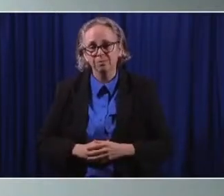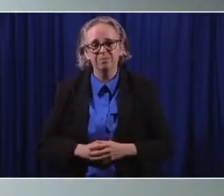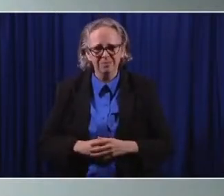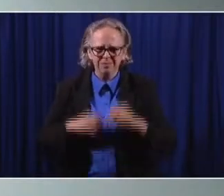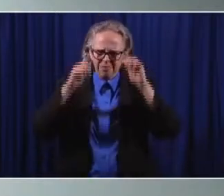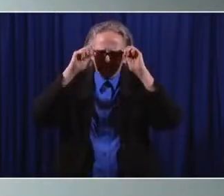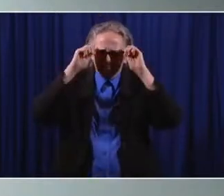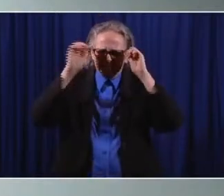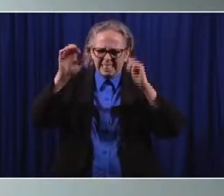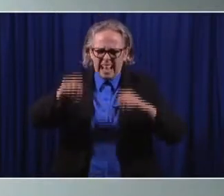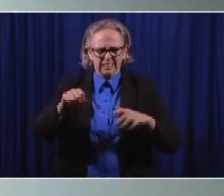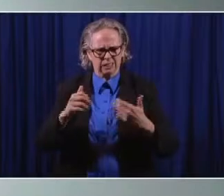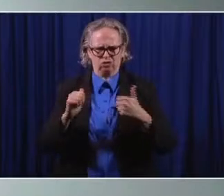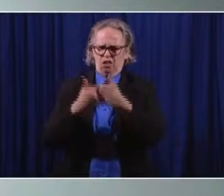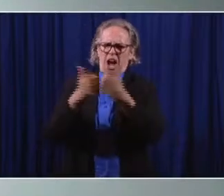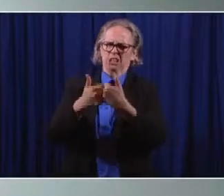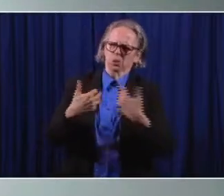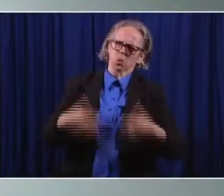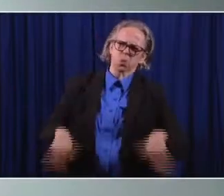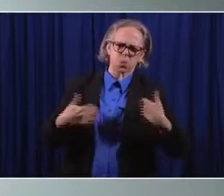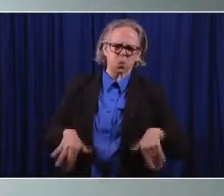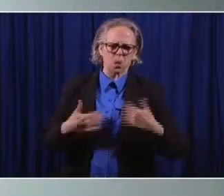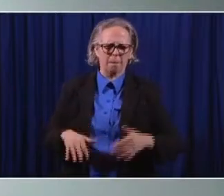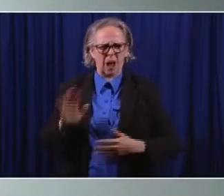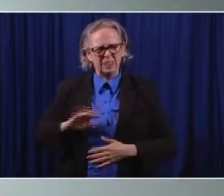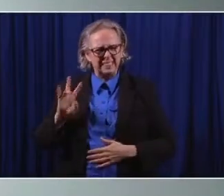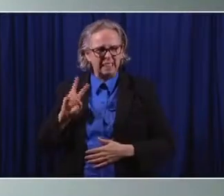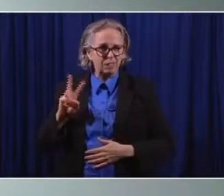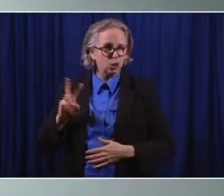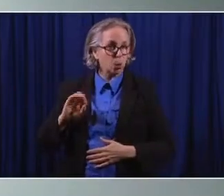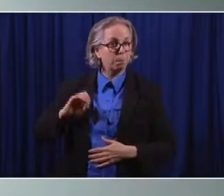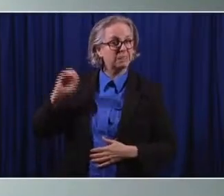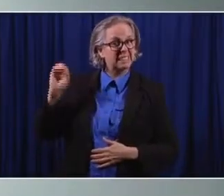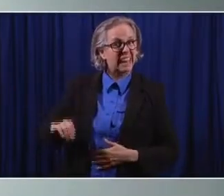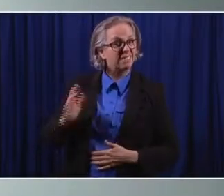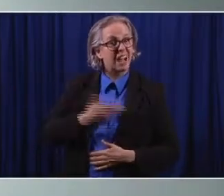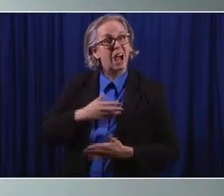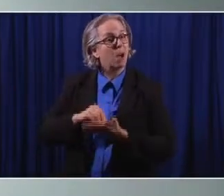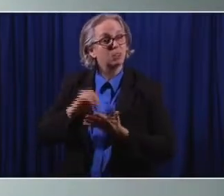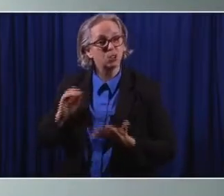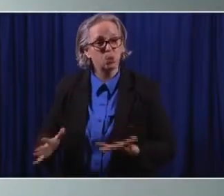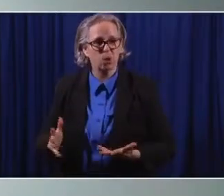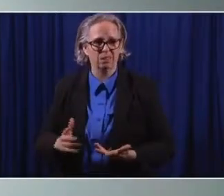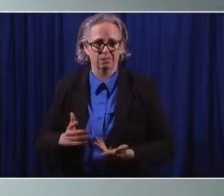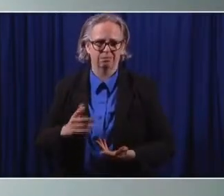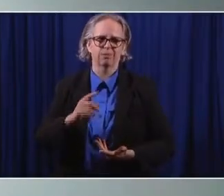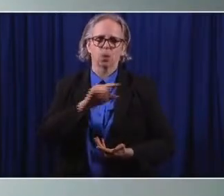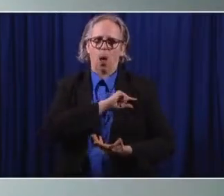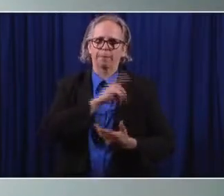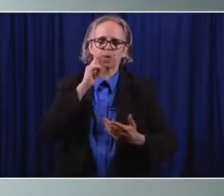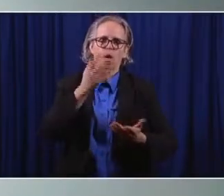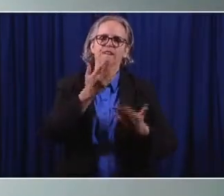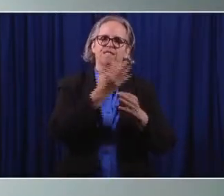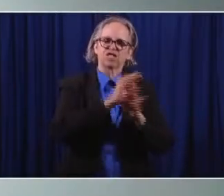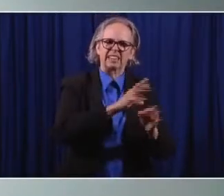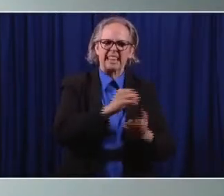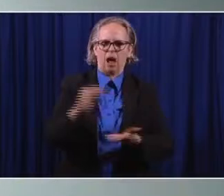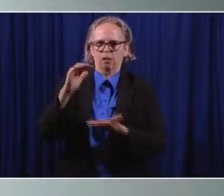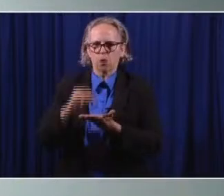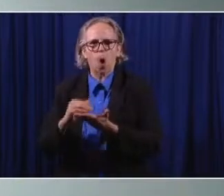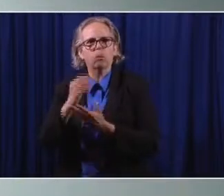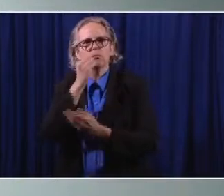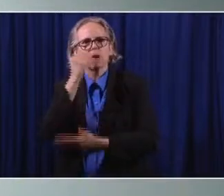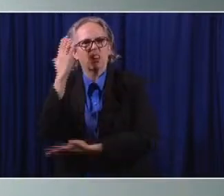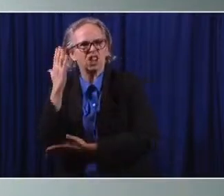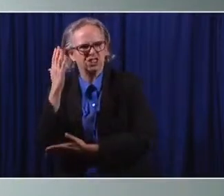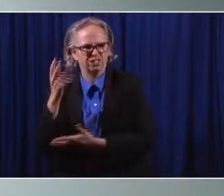72% free and reduced. We have about 20% students who are on special needs. But we love it. We